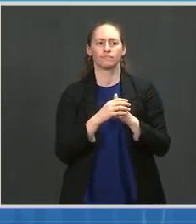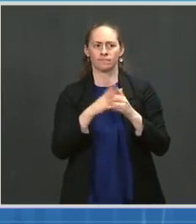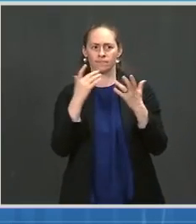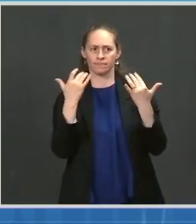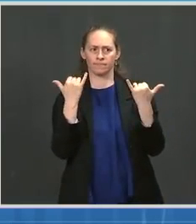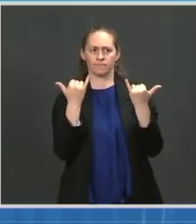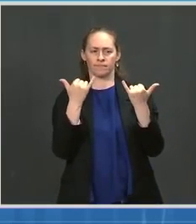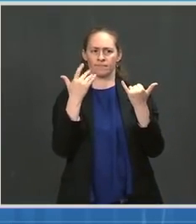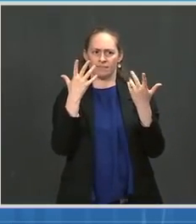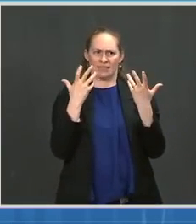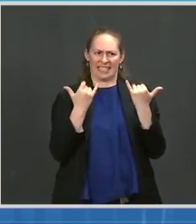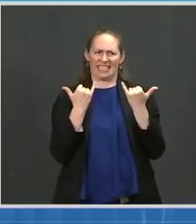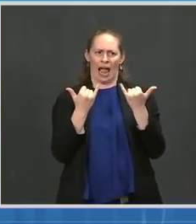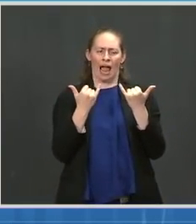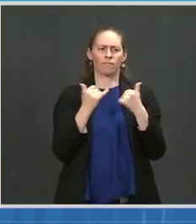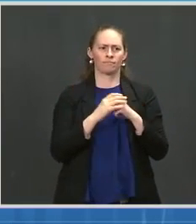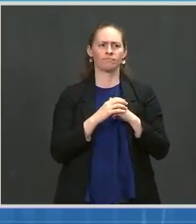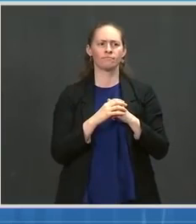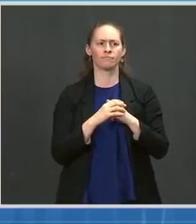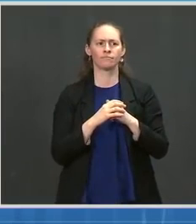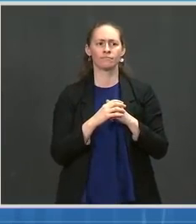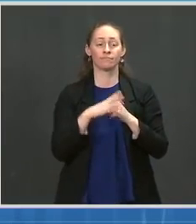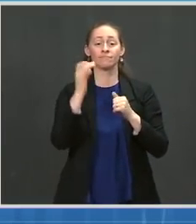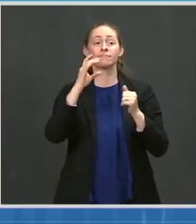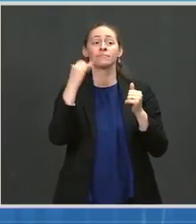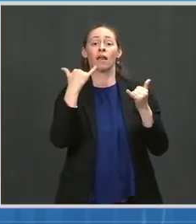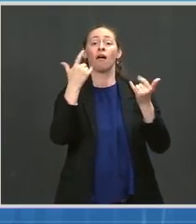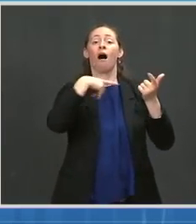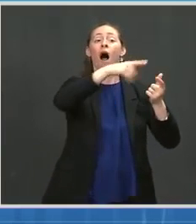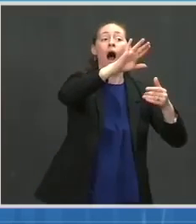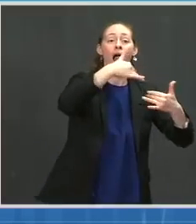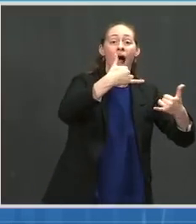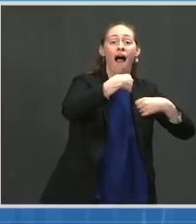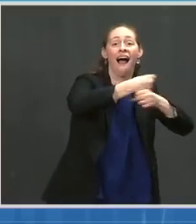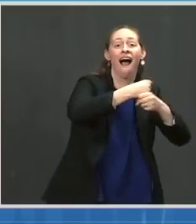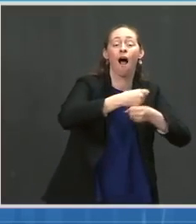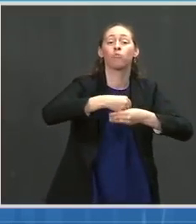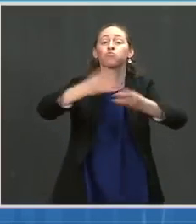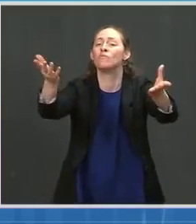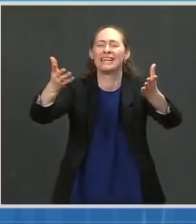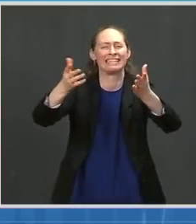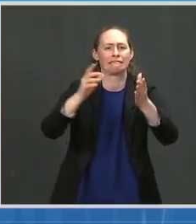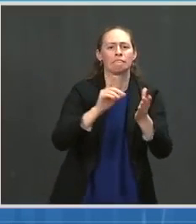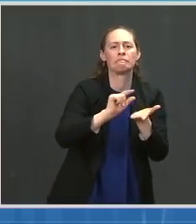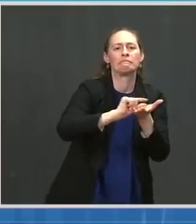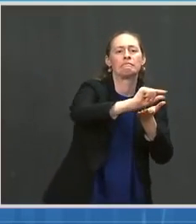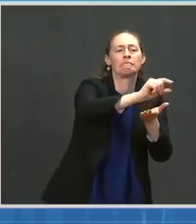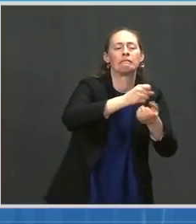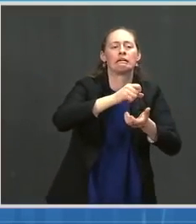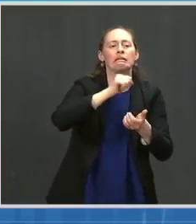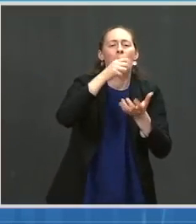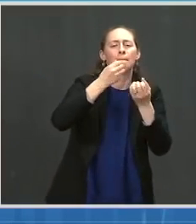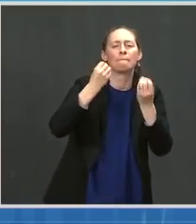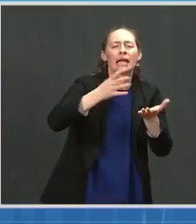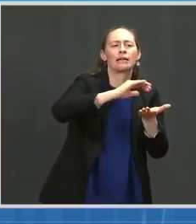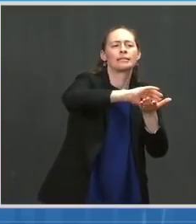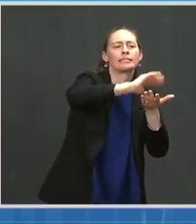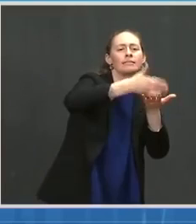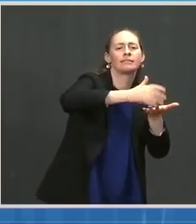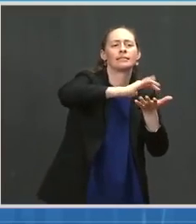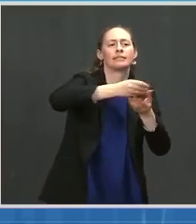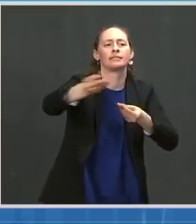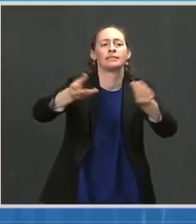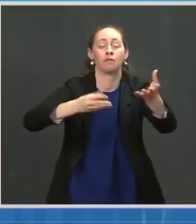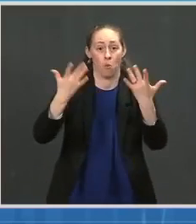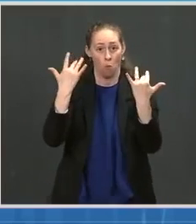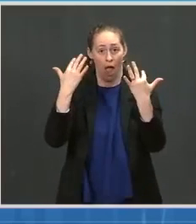distributed to states, tribes, territories, and our federal channels. What the company has told us is once they have authorization, that they